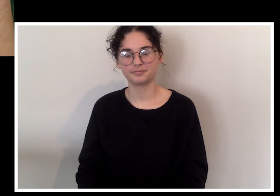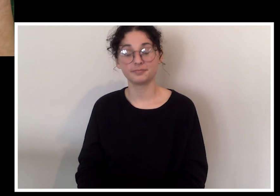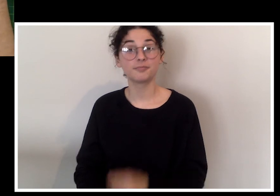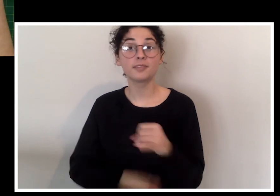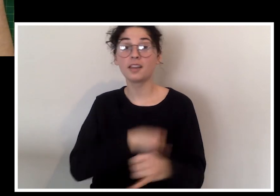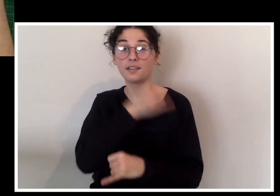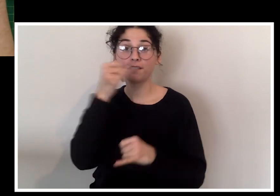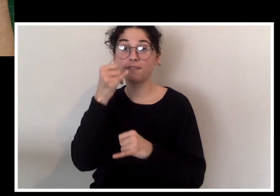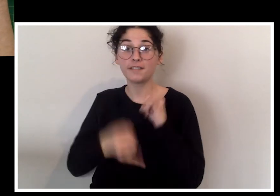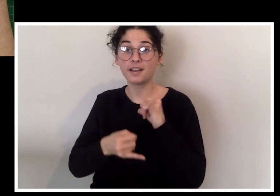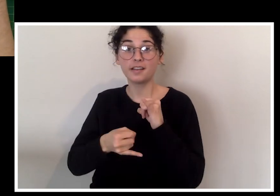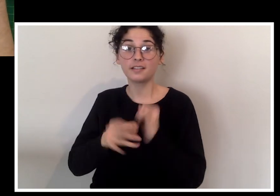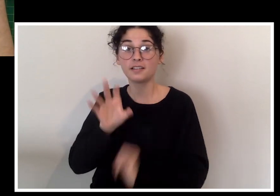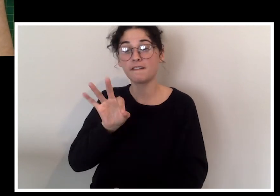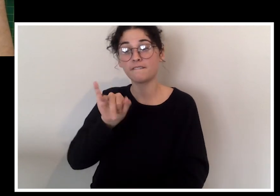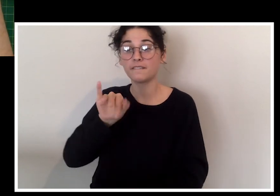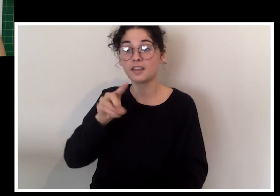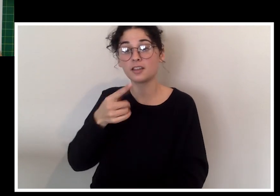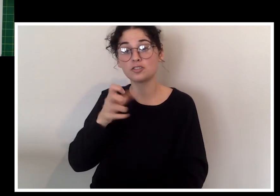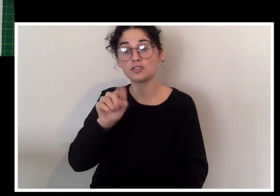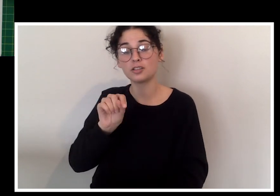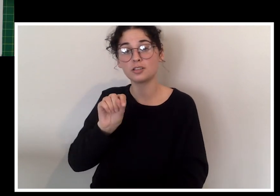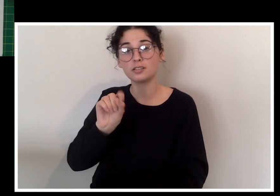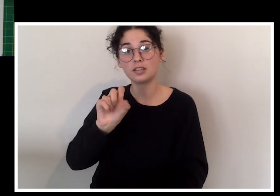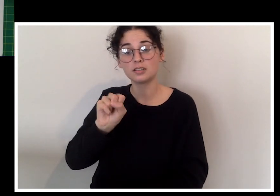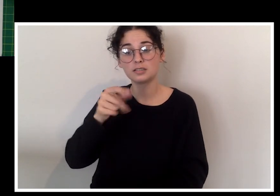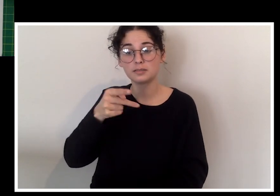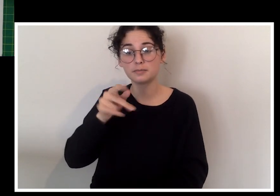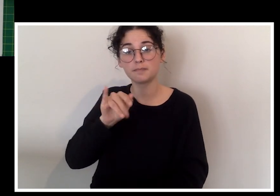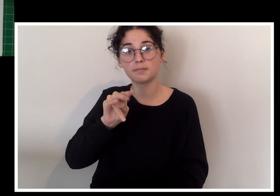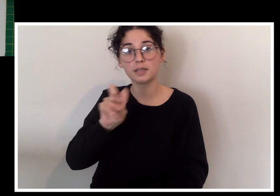And finally, the fidget spinner that